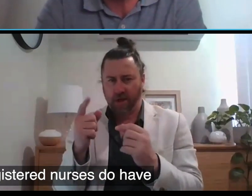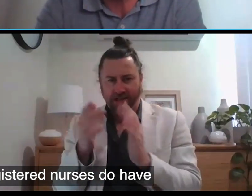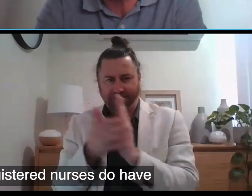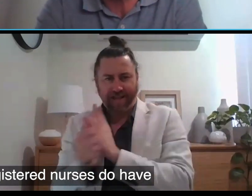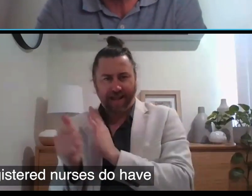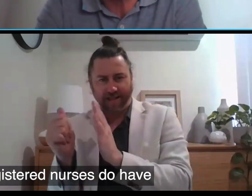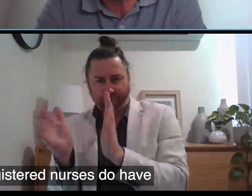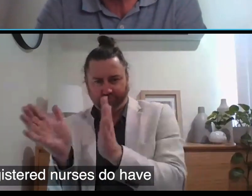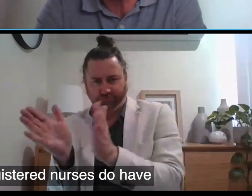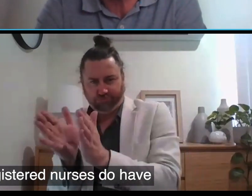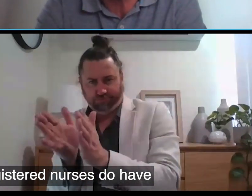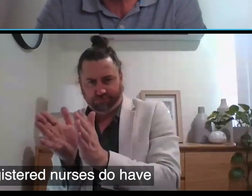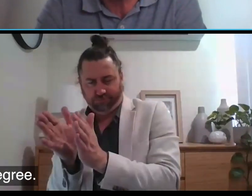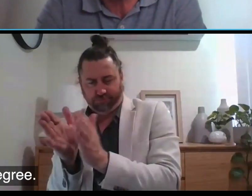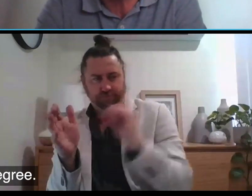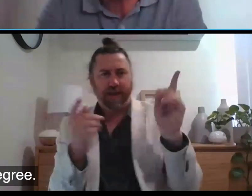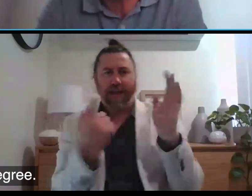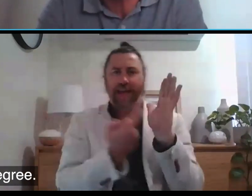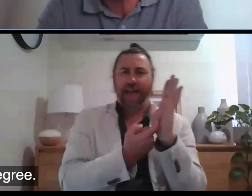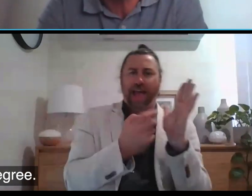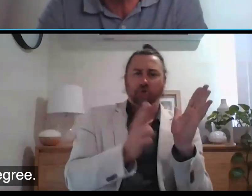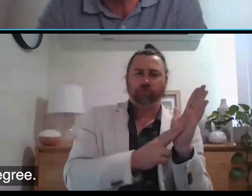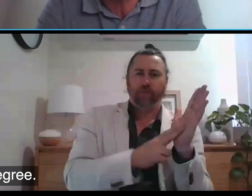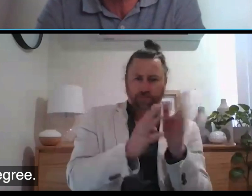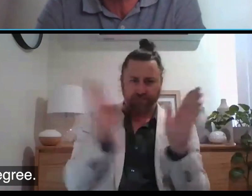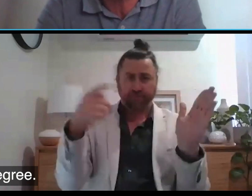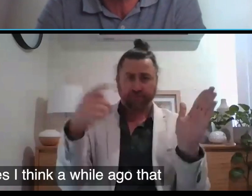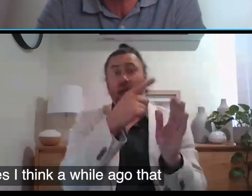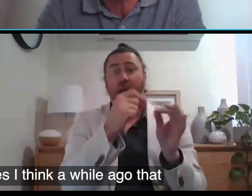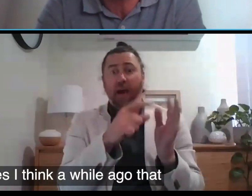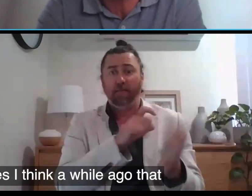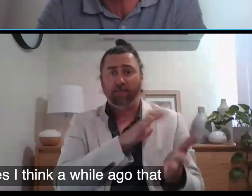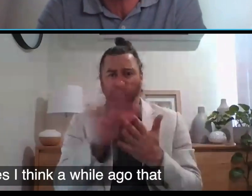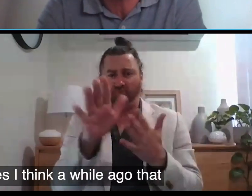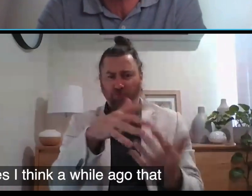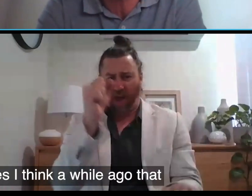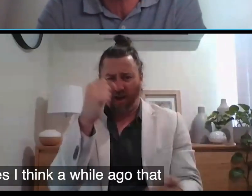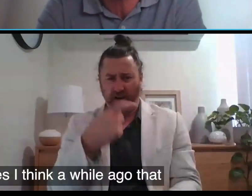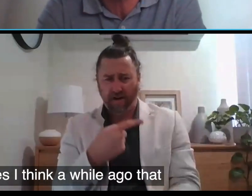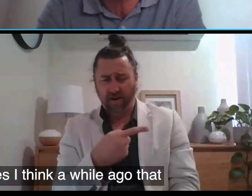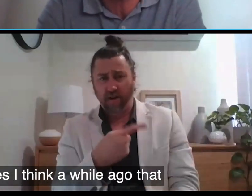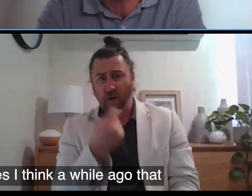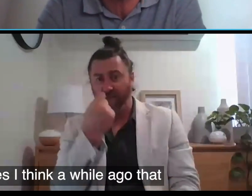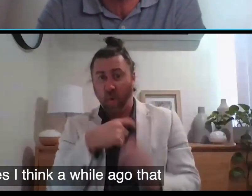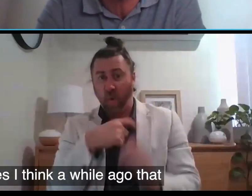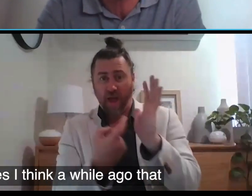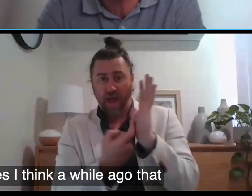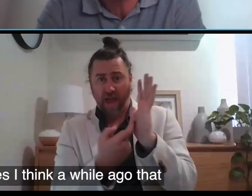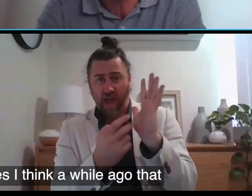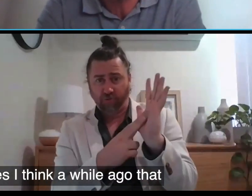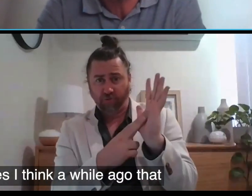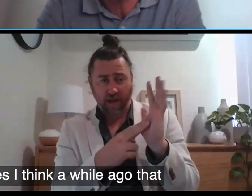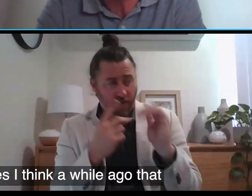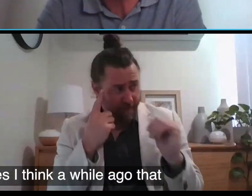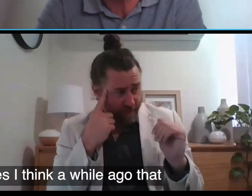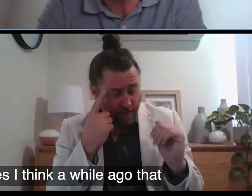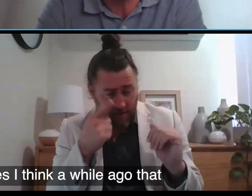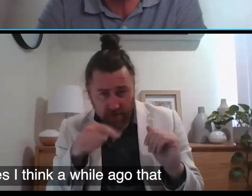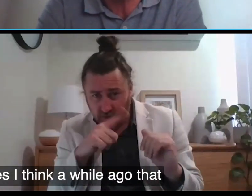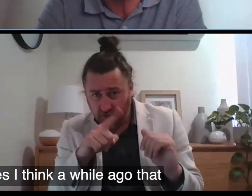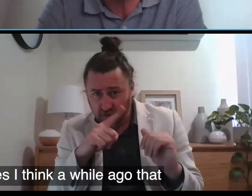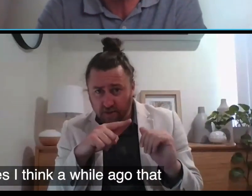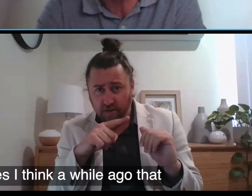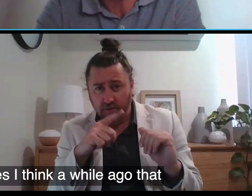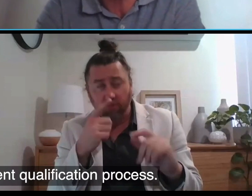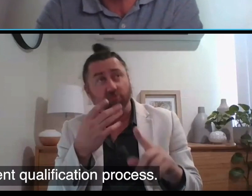these days, registered nurses do have a bachelor degree. There are some registered nurses, I think, from a